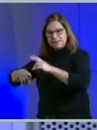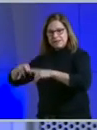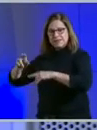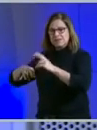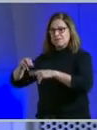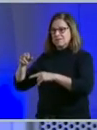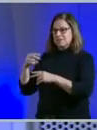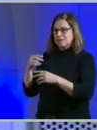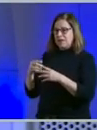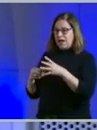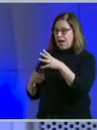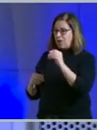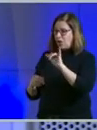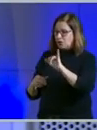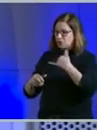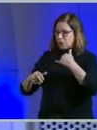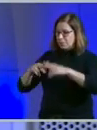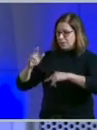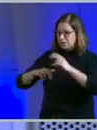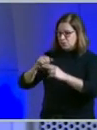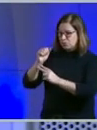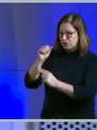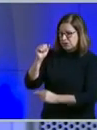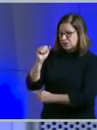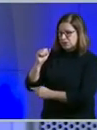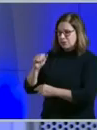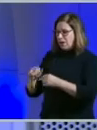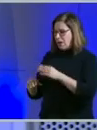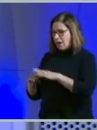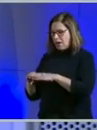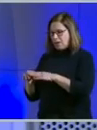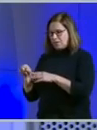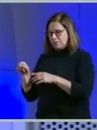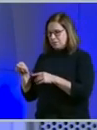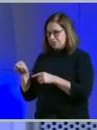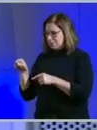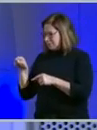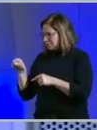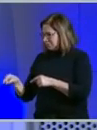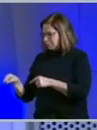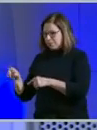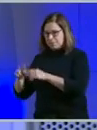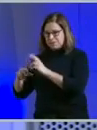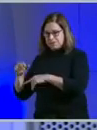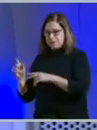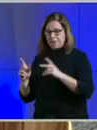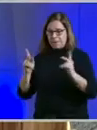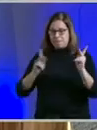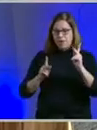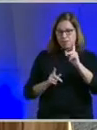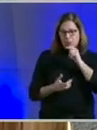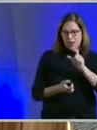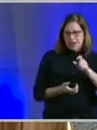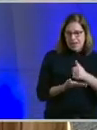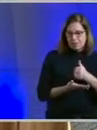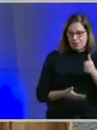mayor, is focused on the people who need the help the most, as evidenced by the investment in homeless services.